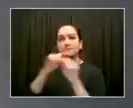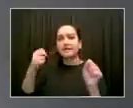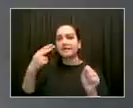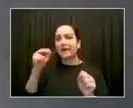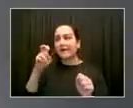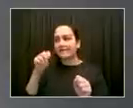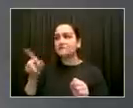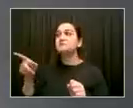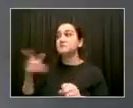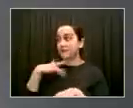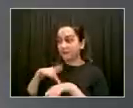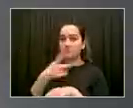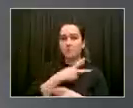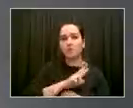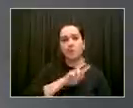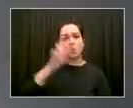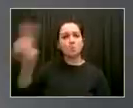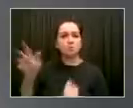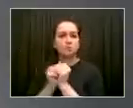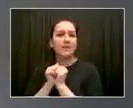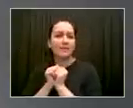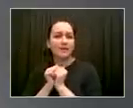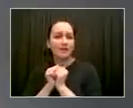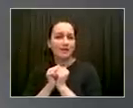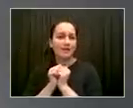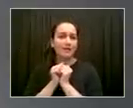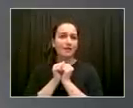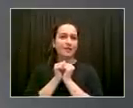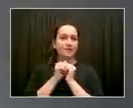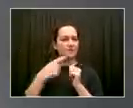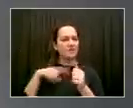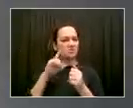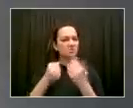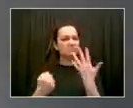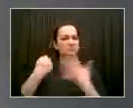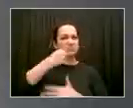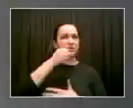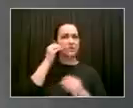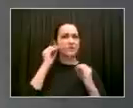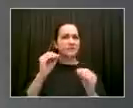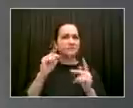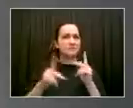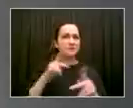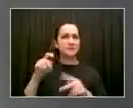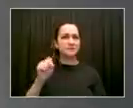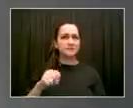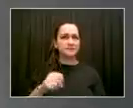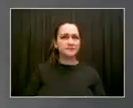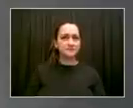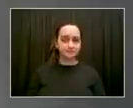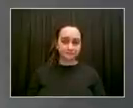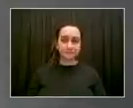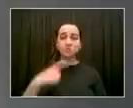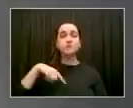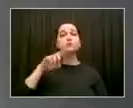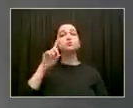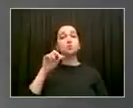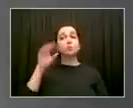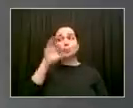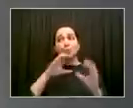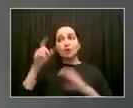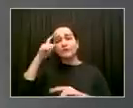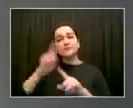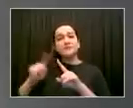Meanwhile, we connect them to substance treatment programs if that's their issue. All of our emergency rooms